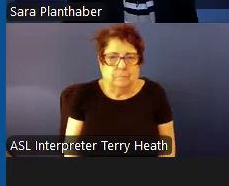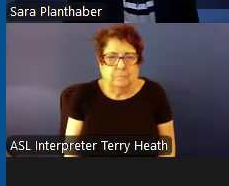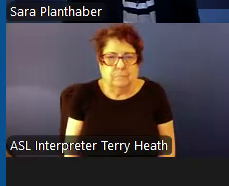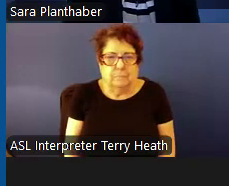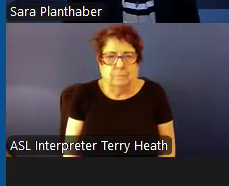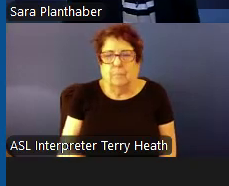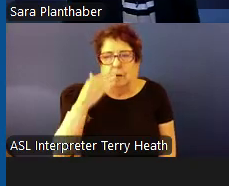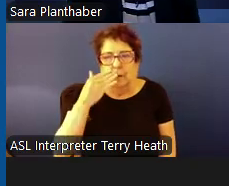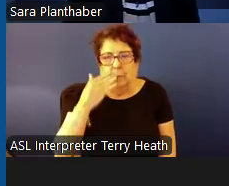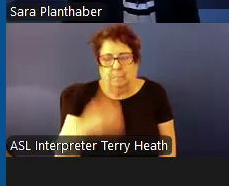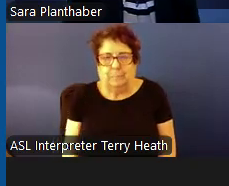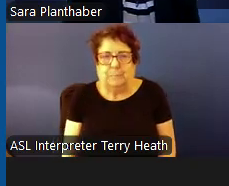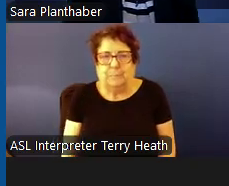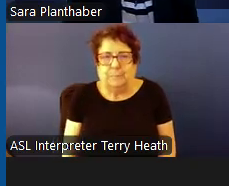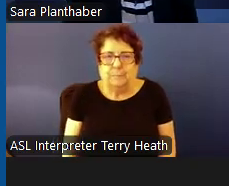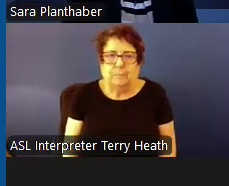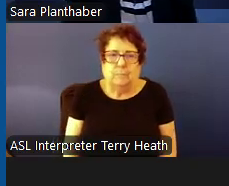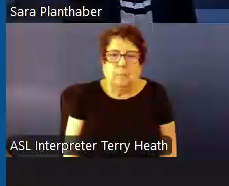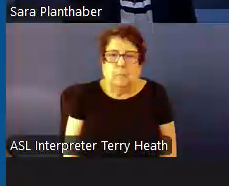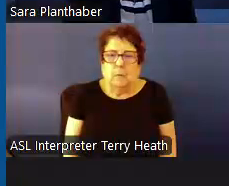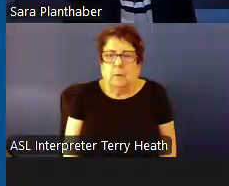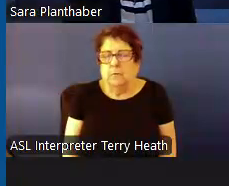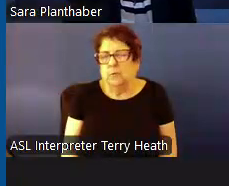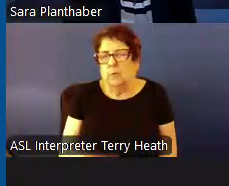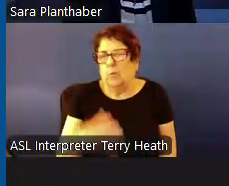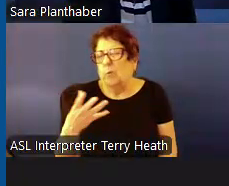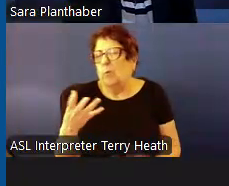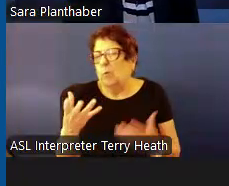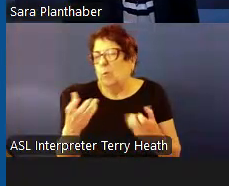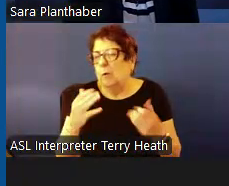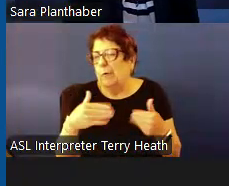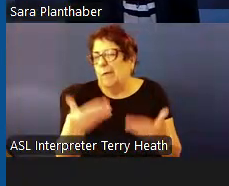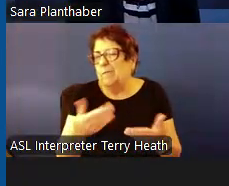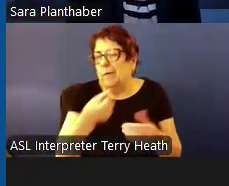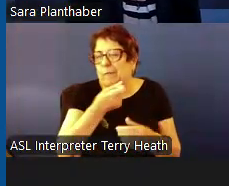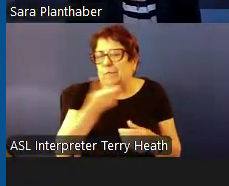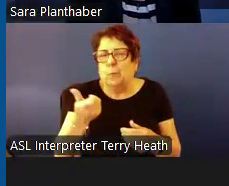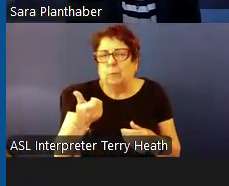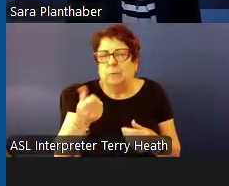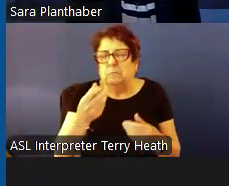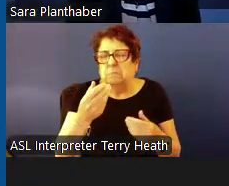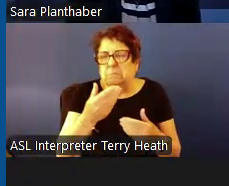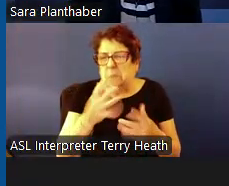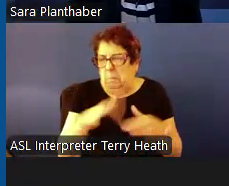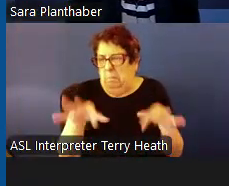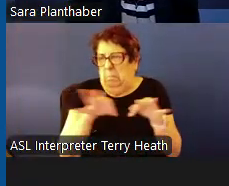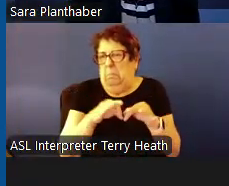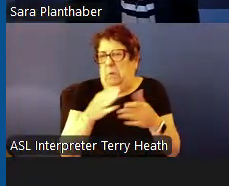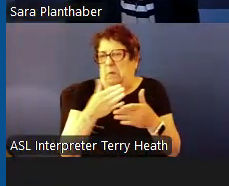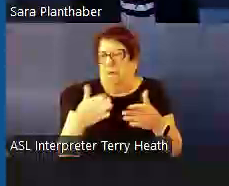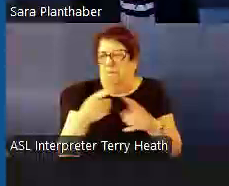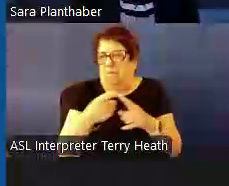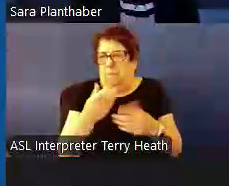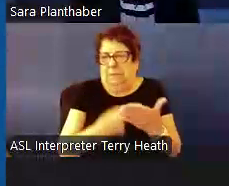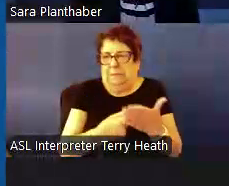Thank you. So we just wanted to offer a few of the many takeaways that came out of the discussion